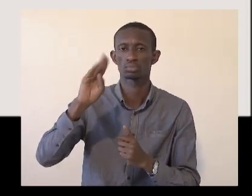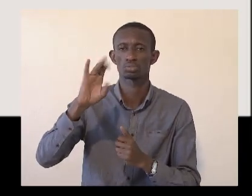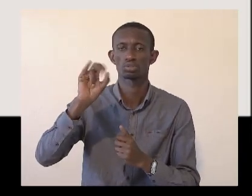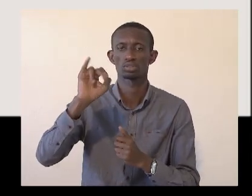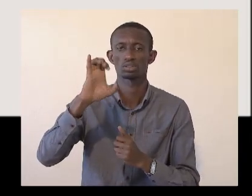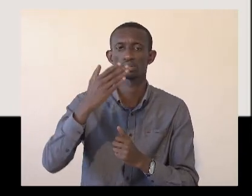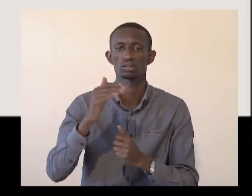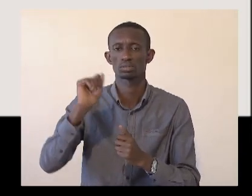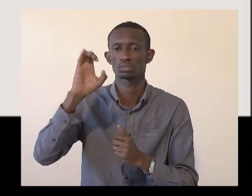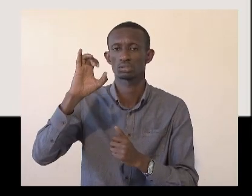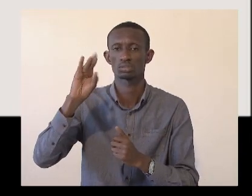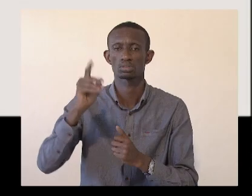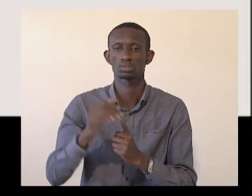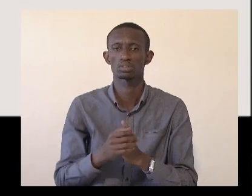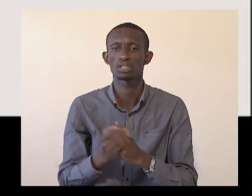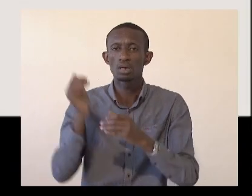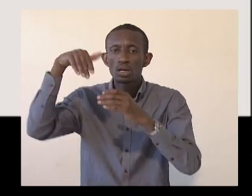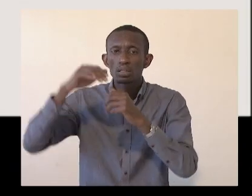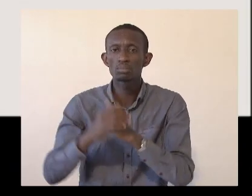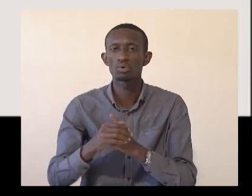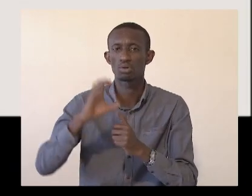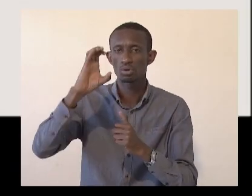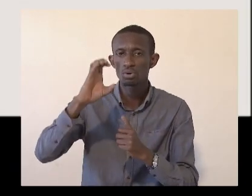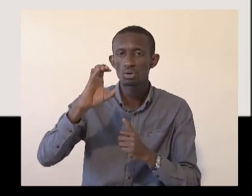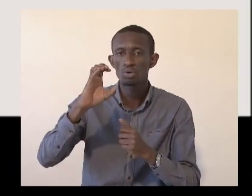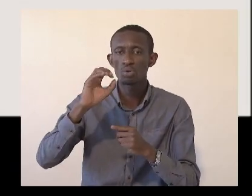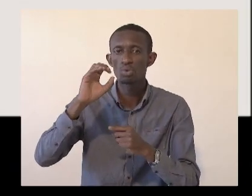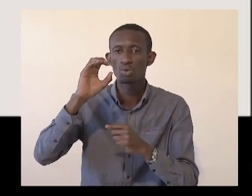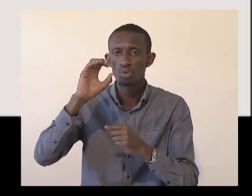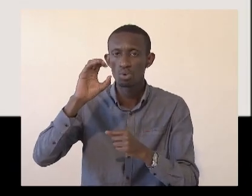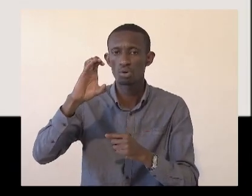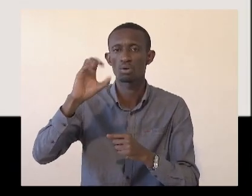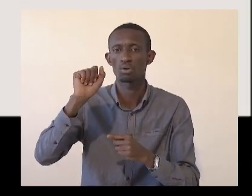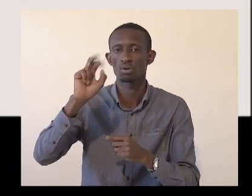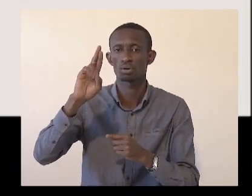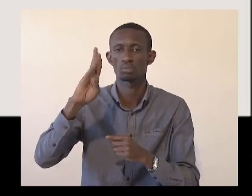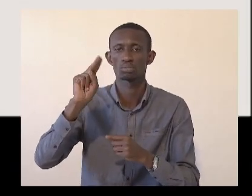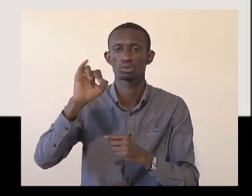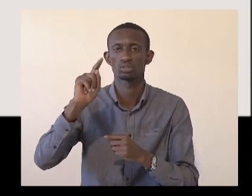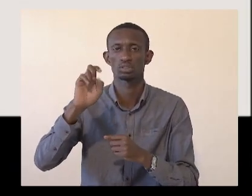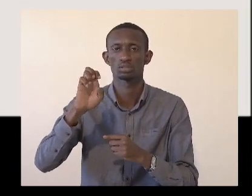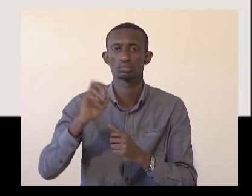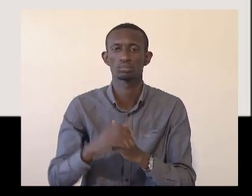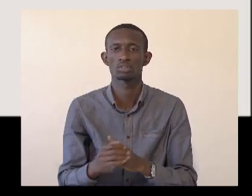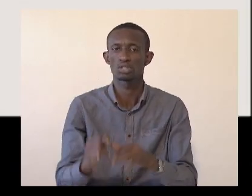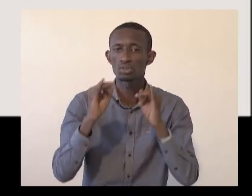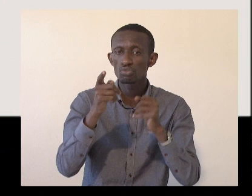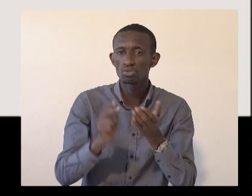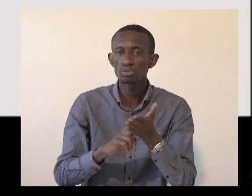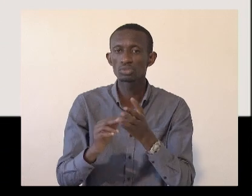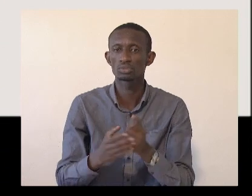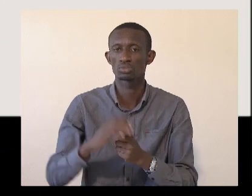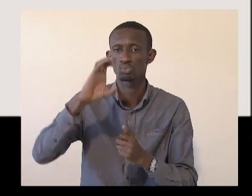carbonic acid containing the carbonate ion, you will produce carbonates. If you use an acid